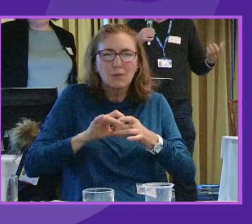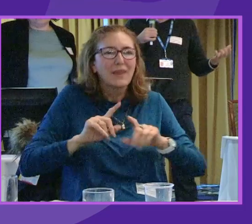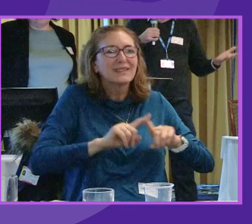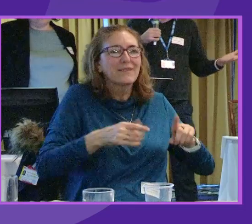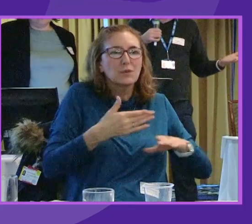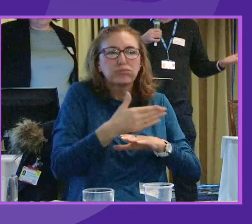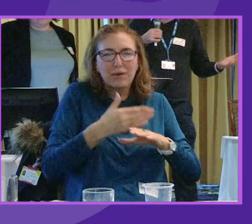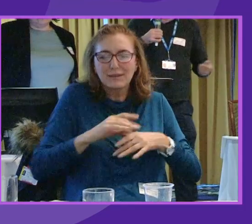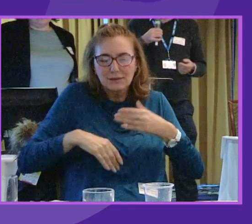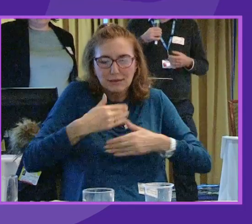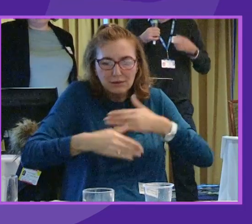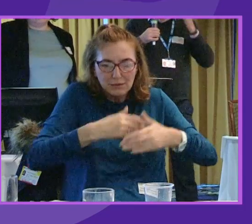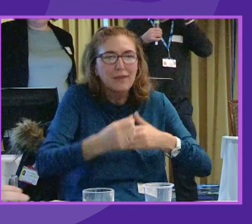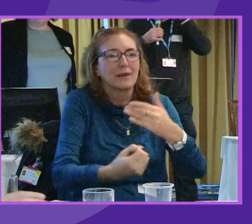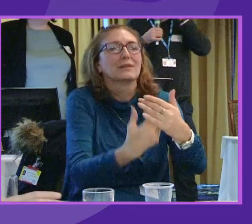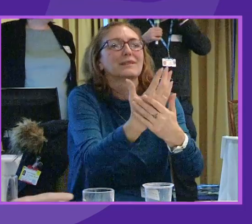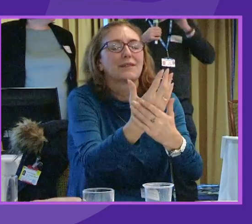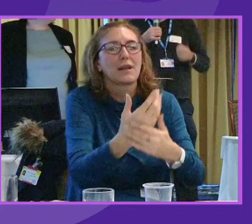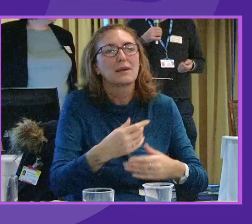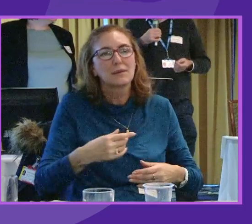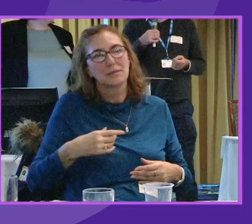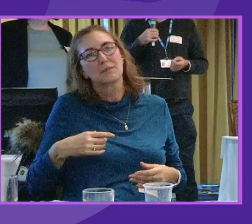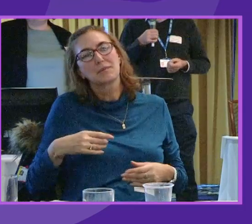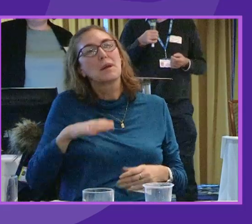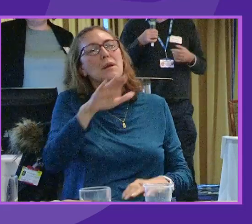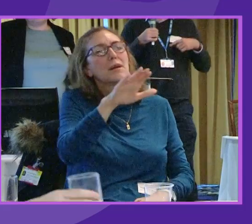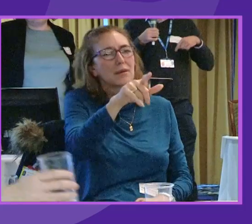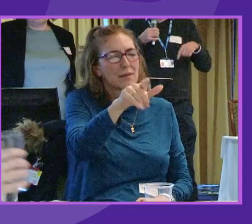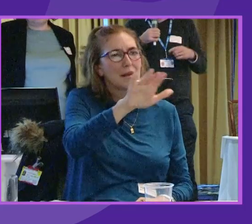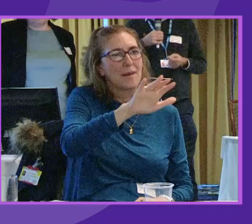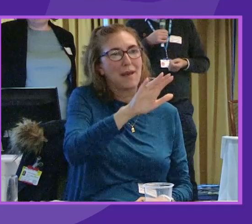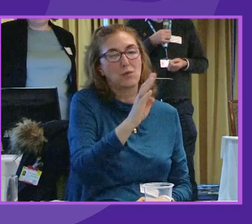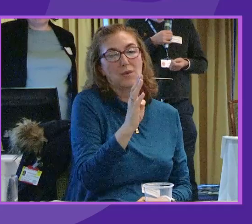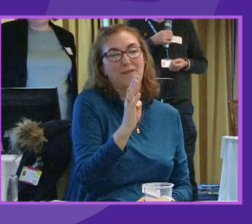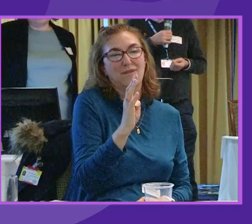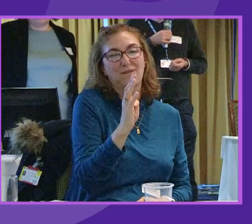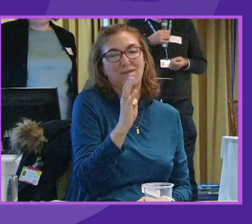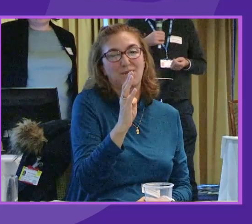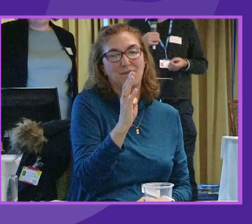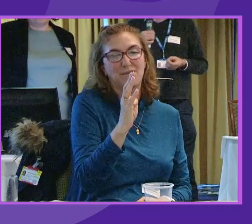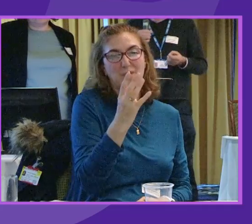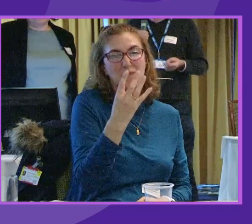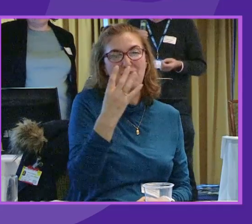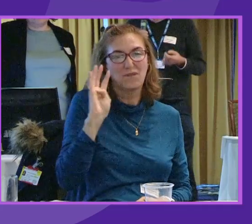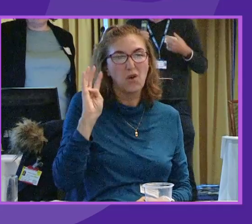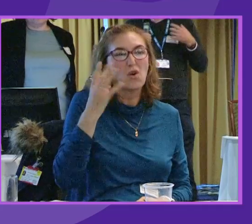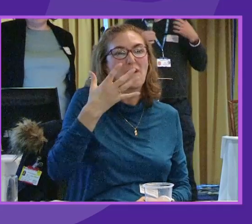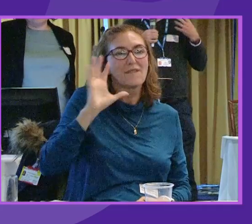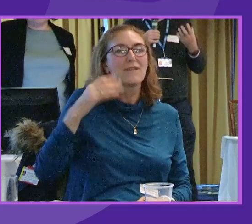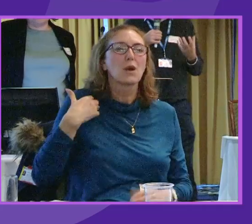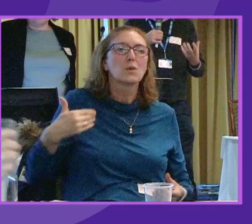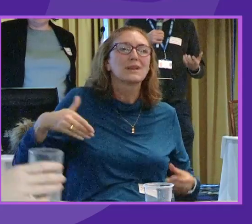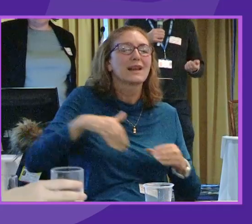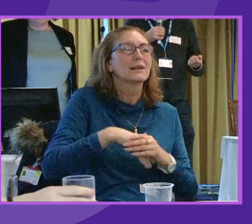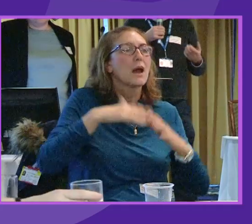GP practices. I guess as a sort of a side note, about 4 or 5 years ago, as a clinician, I worked